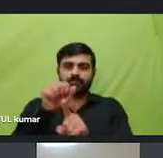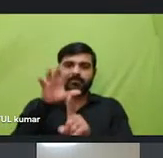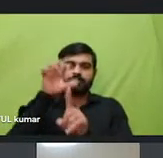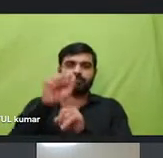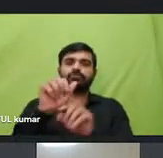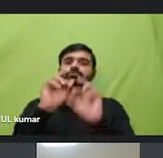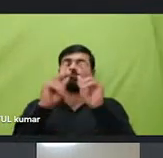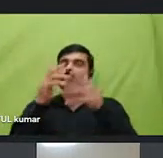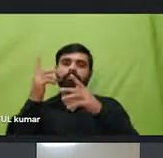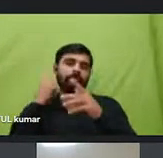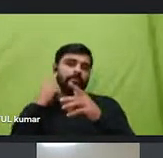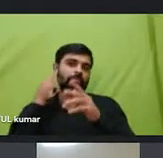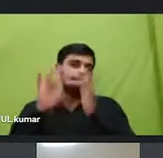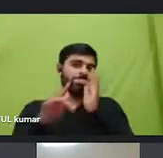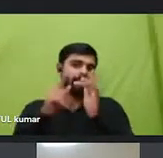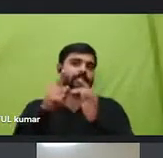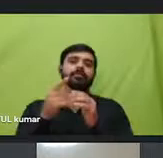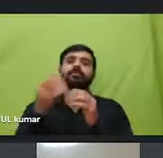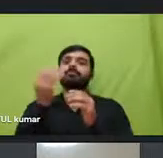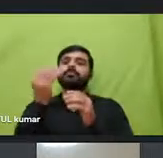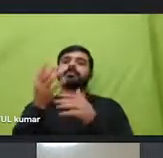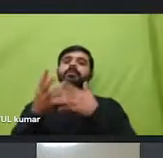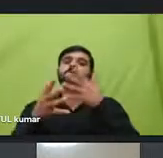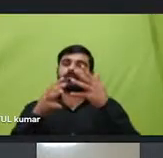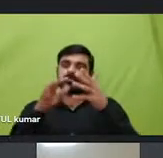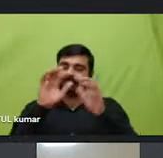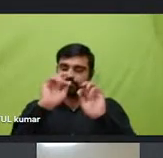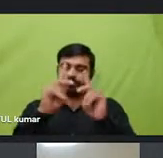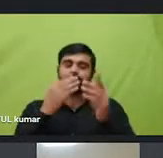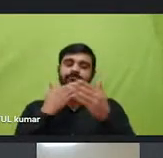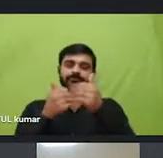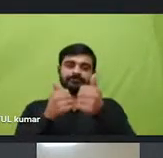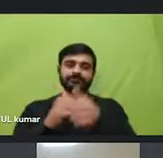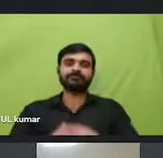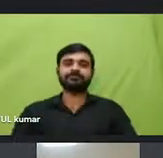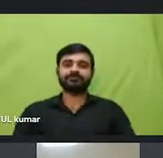a mouth action, which looks like this.